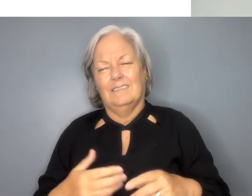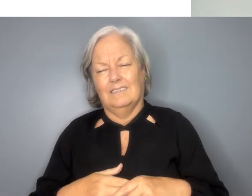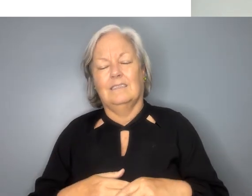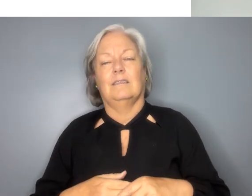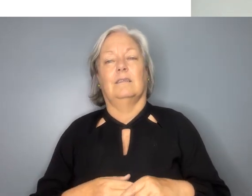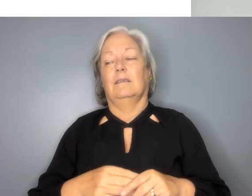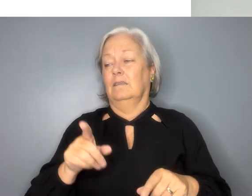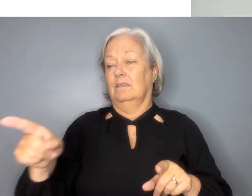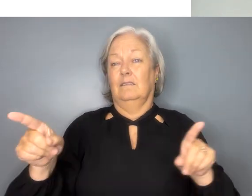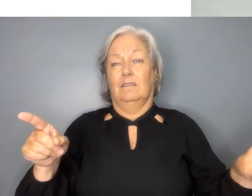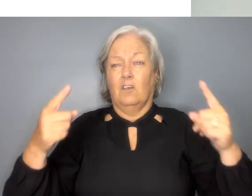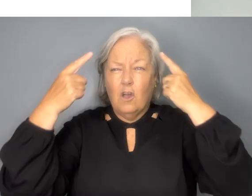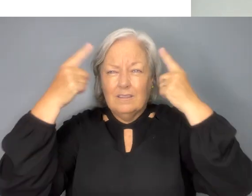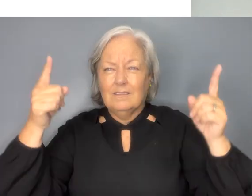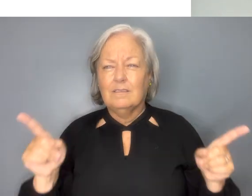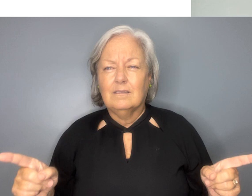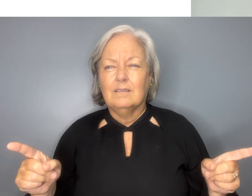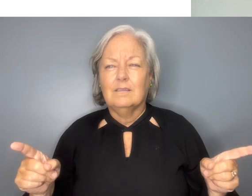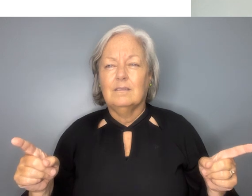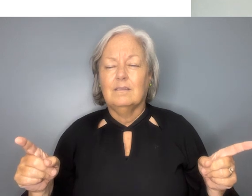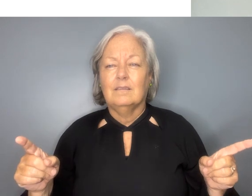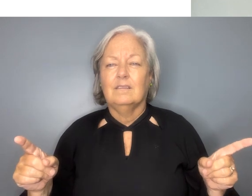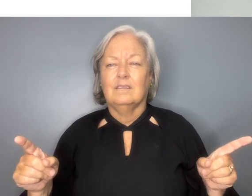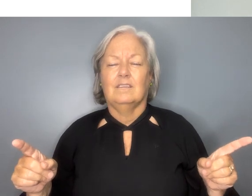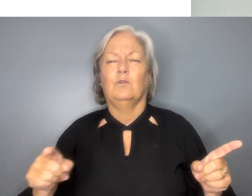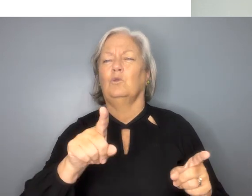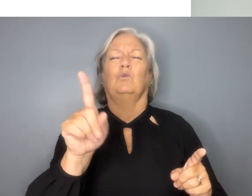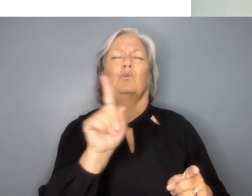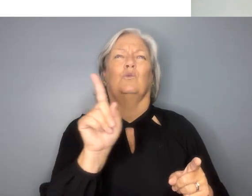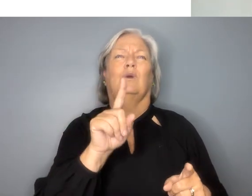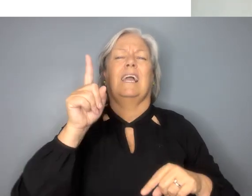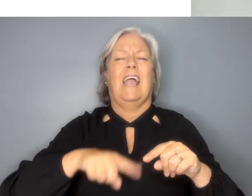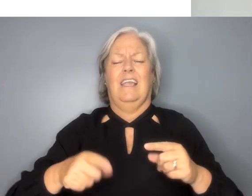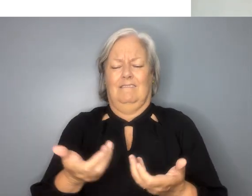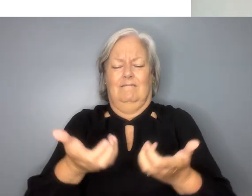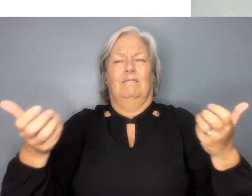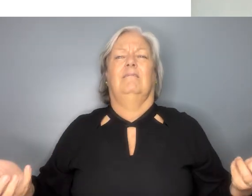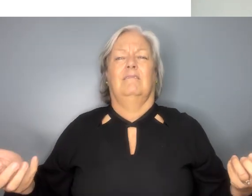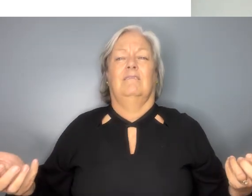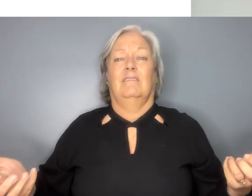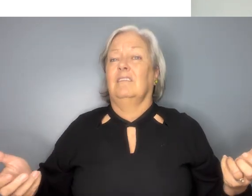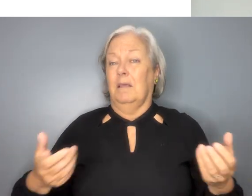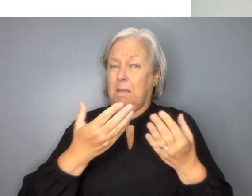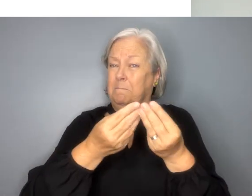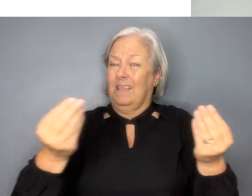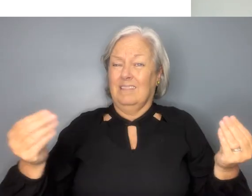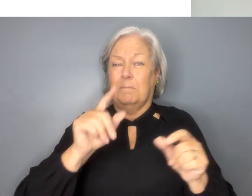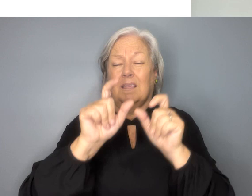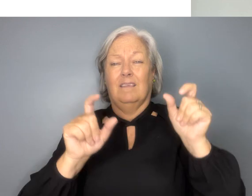of how those two concepts are kind of like cannot be separated for so many